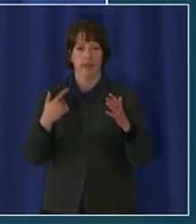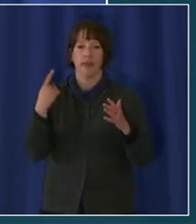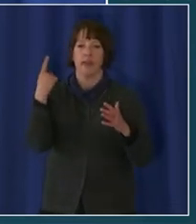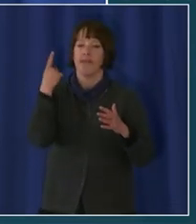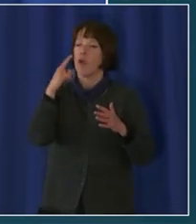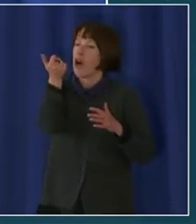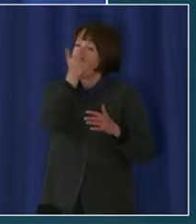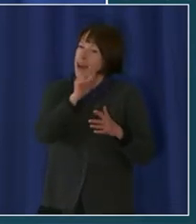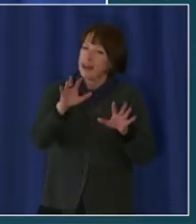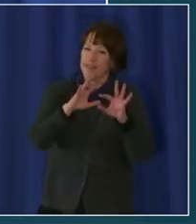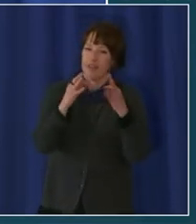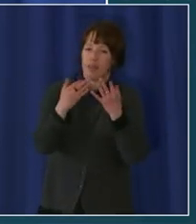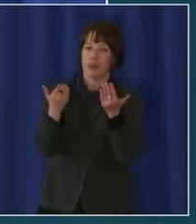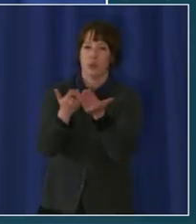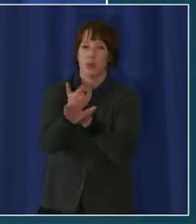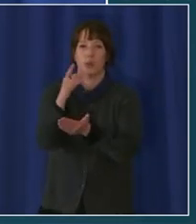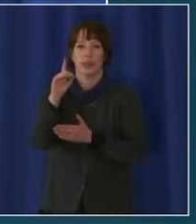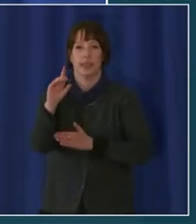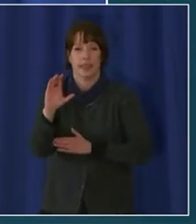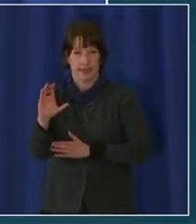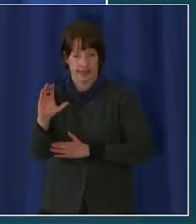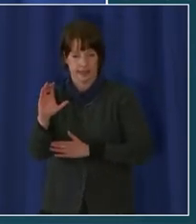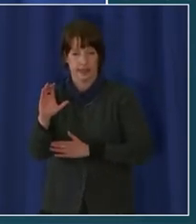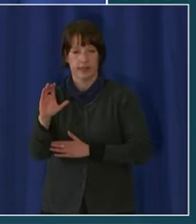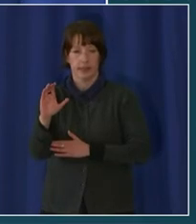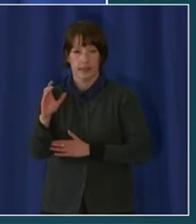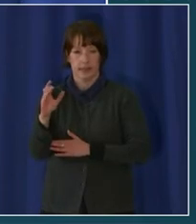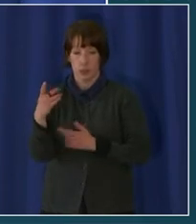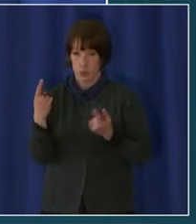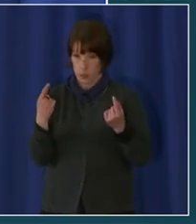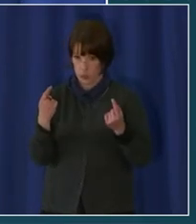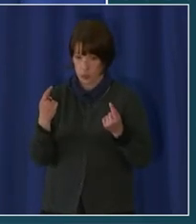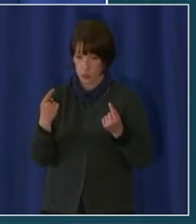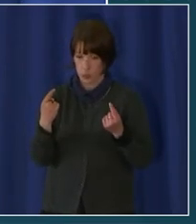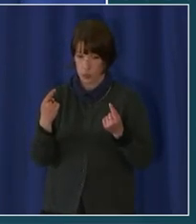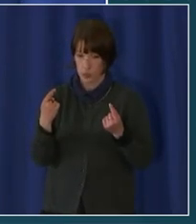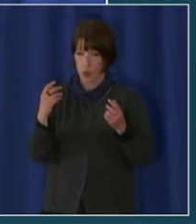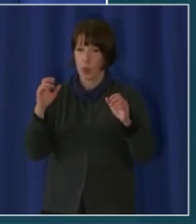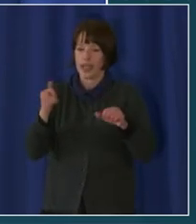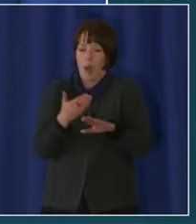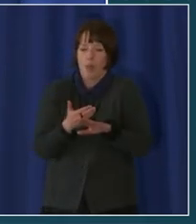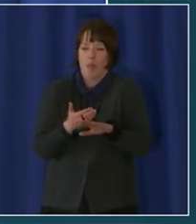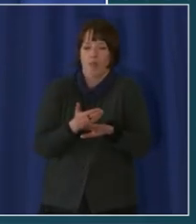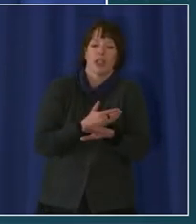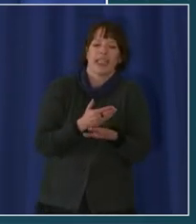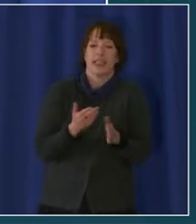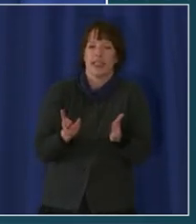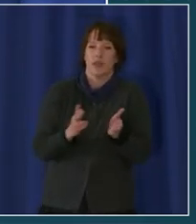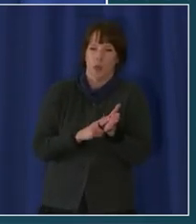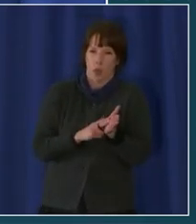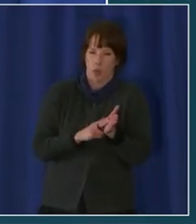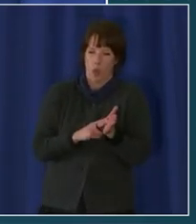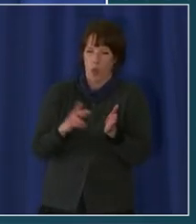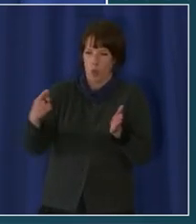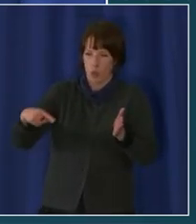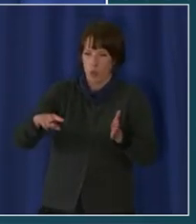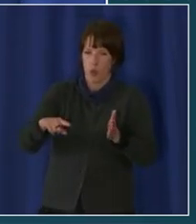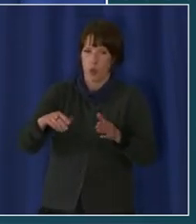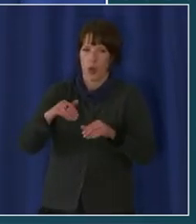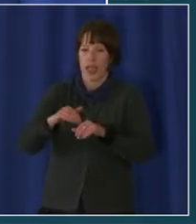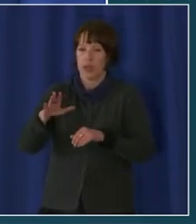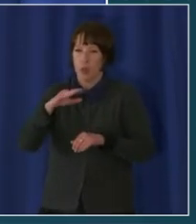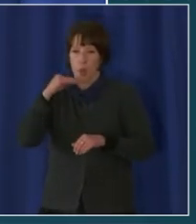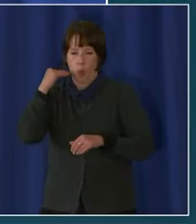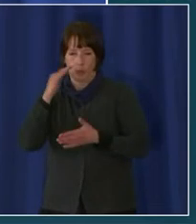Essentially, for any families that are new to the district, what we can do is we can pre-enroll you. We can work on pre-enrolling you in